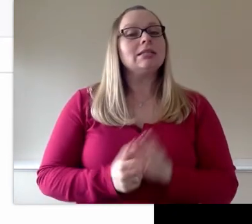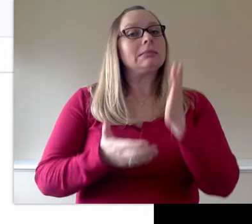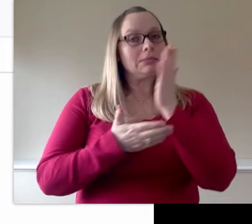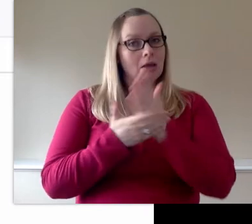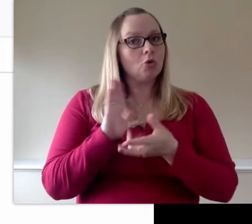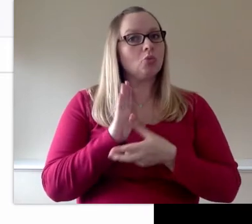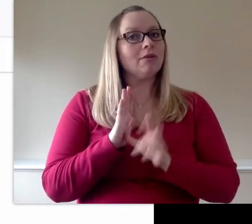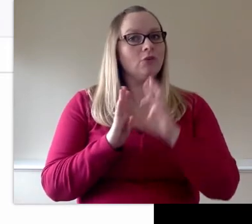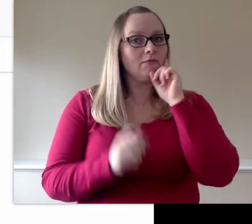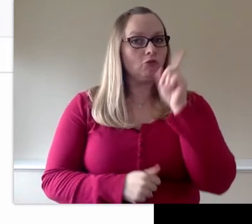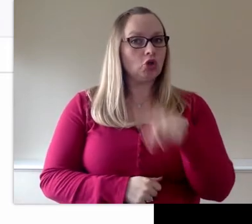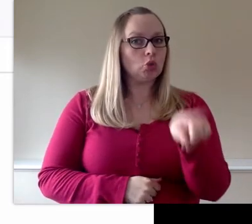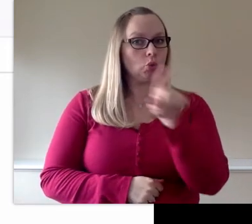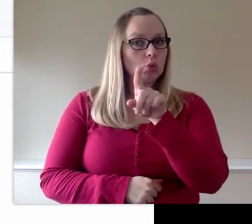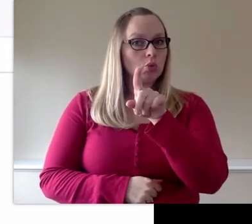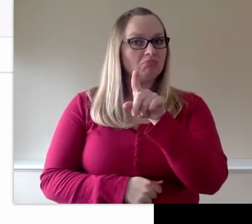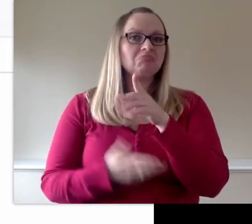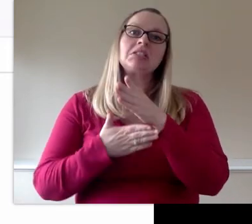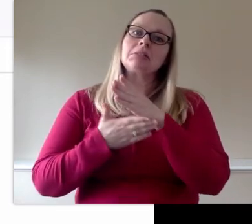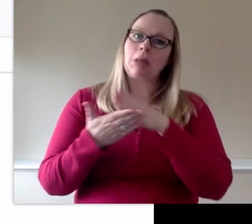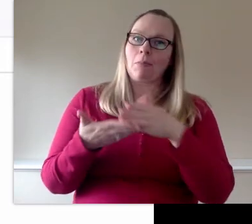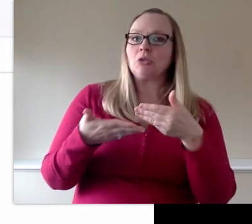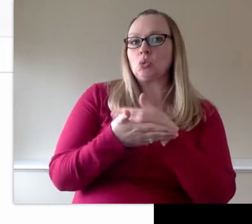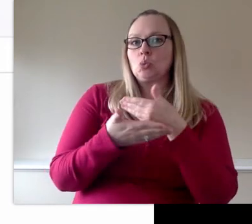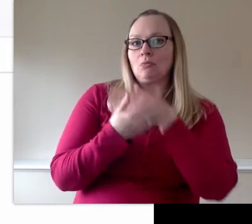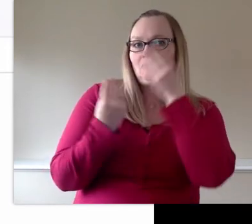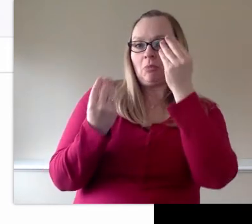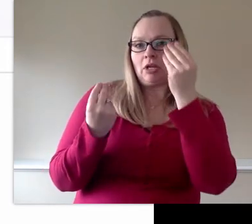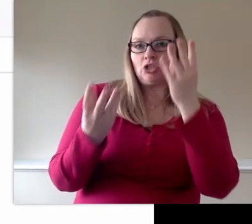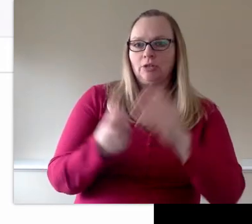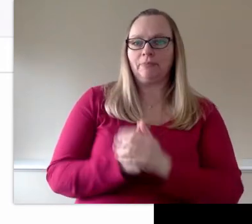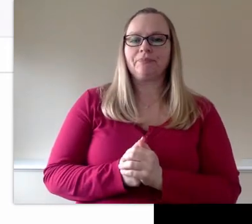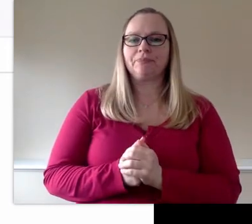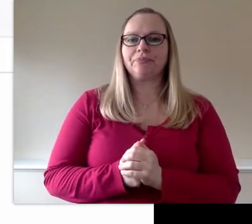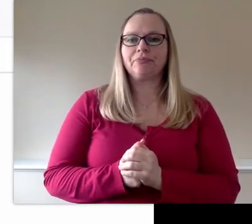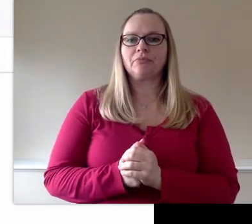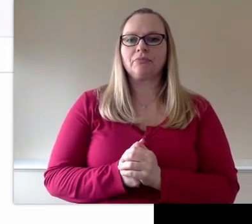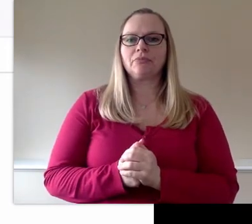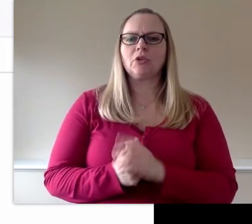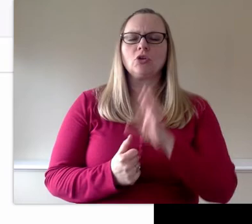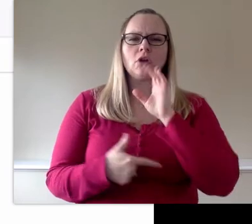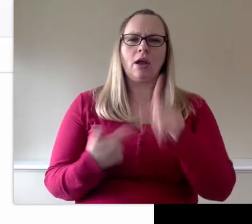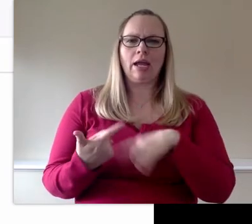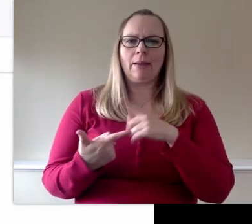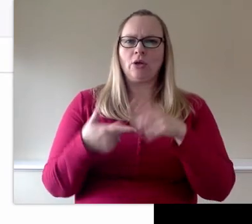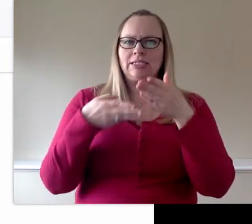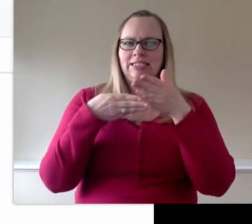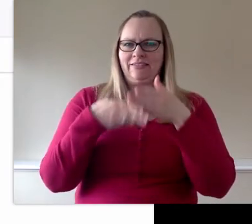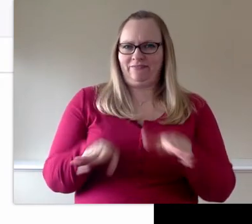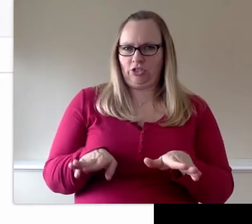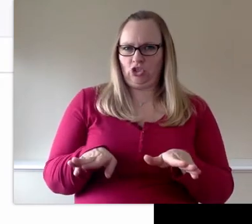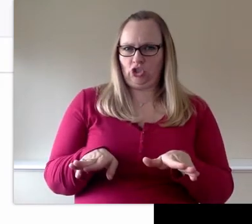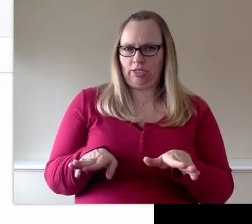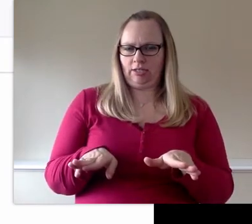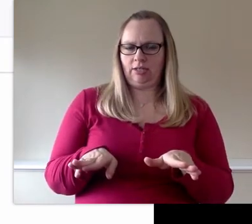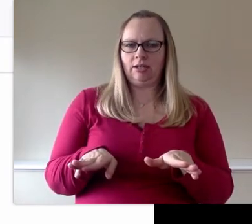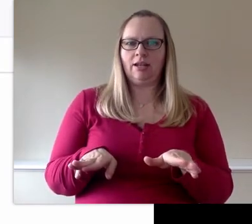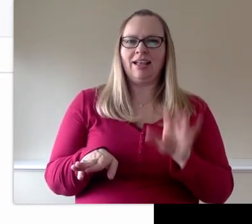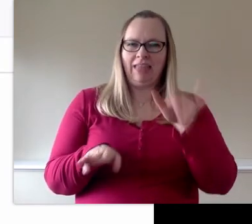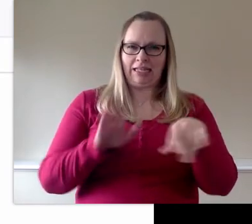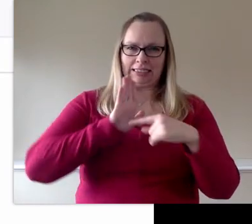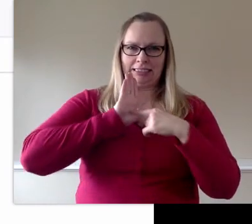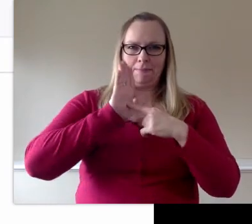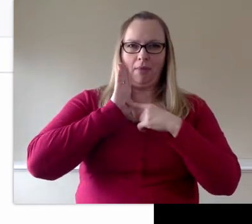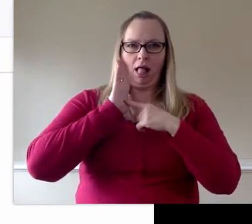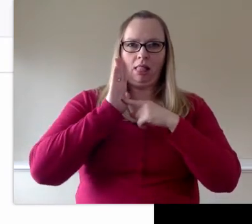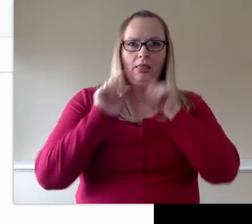review, and some of it's going to be new for you. So when we are talking about division, we are talking about this symbol